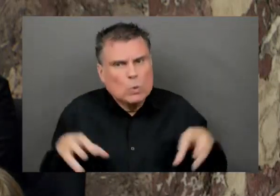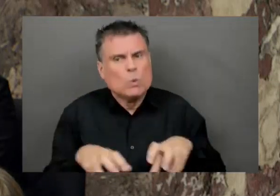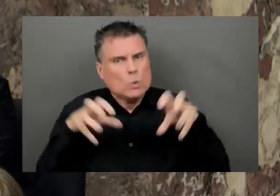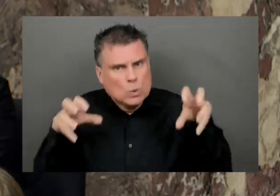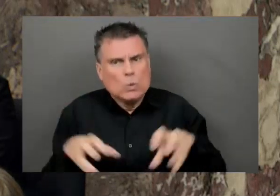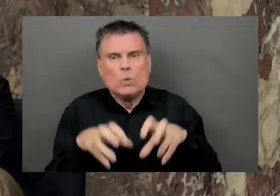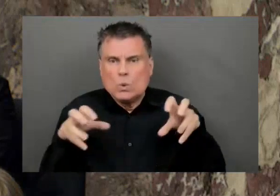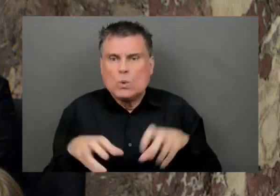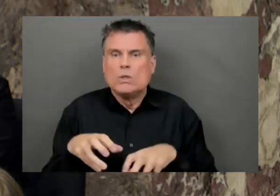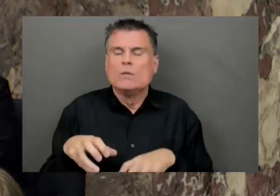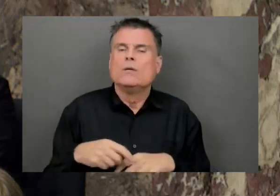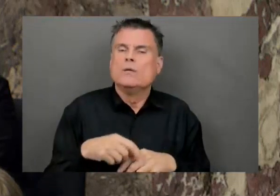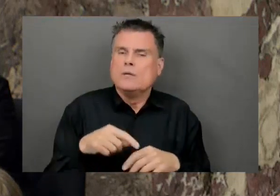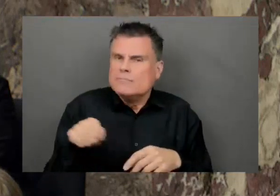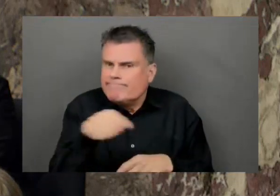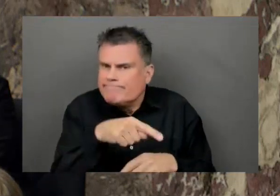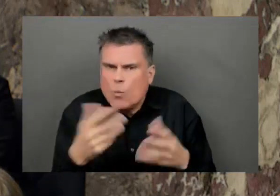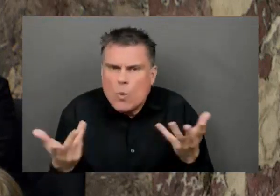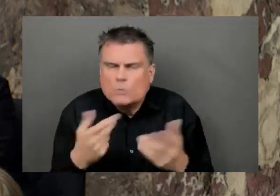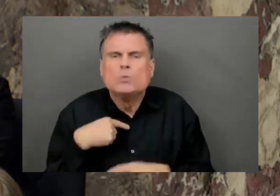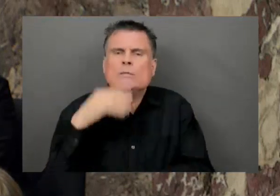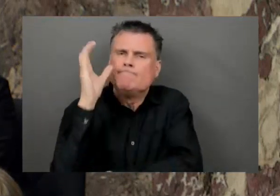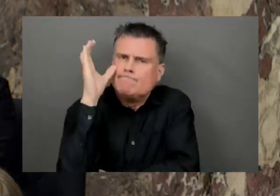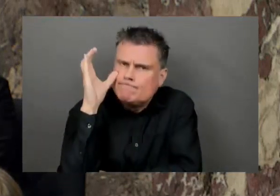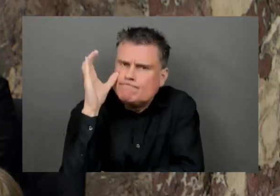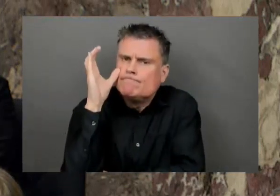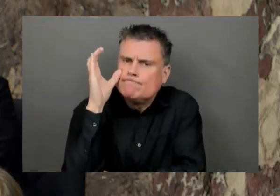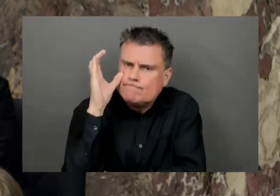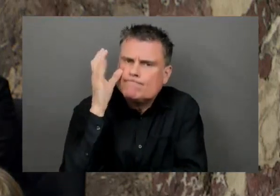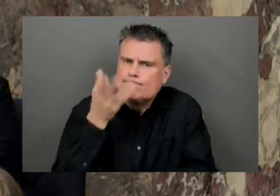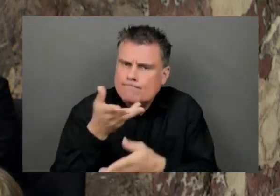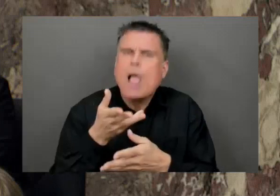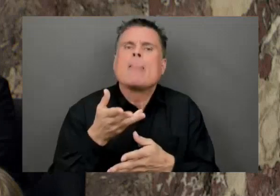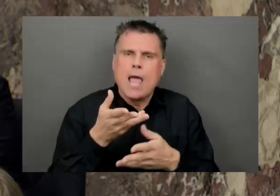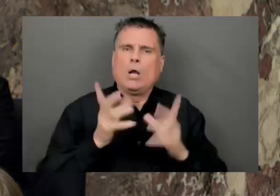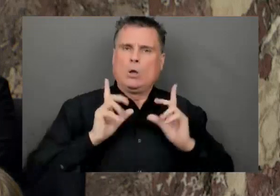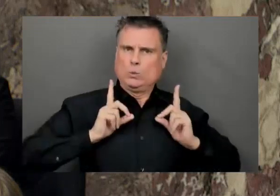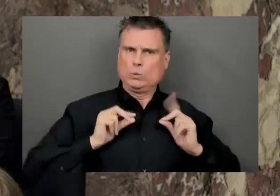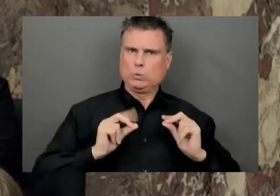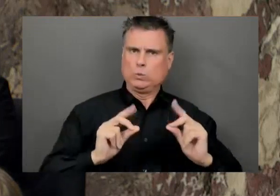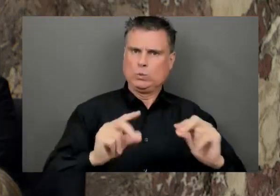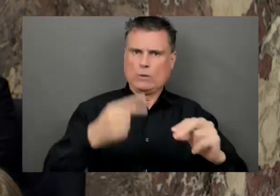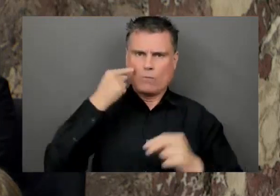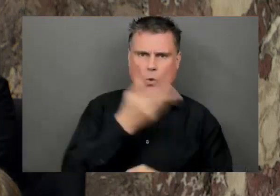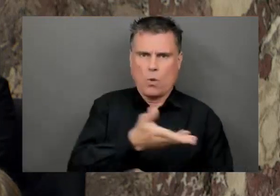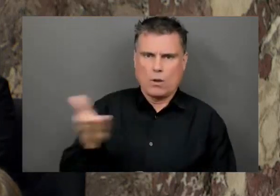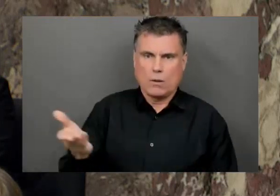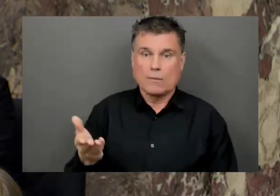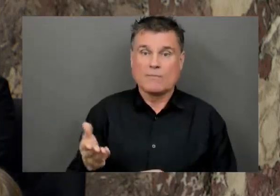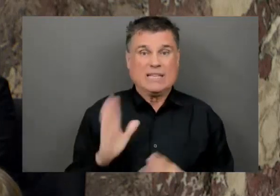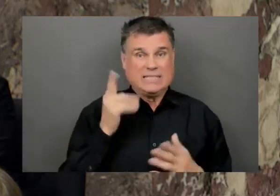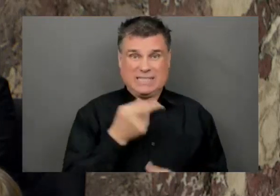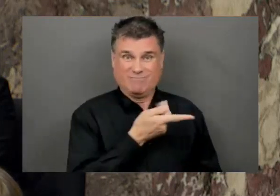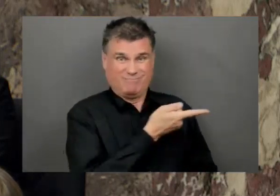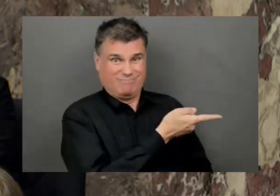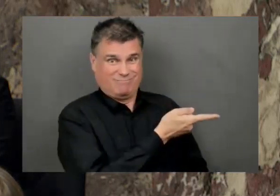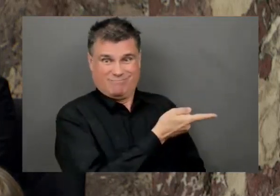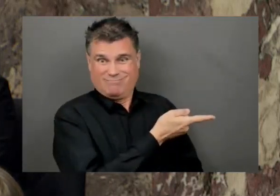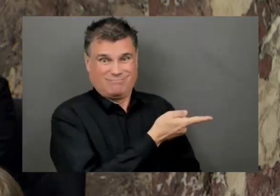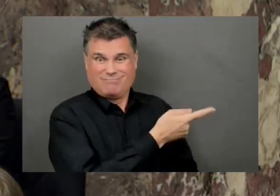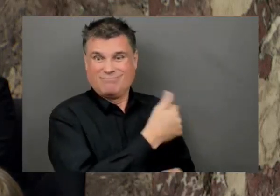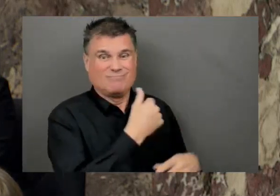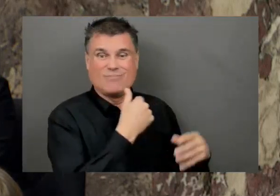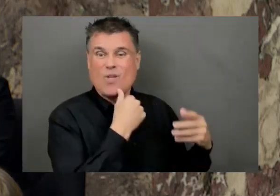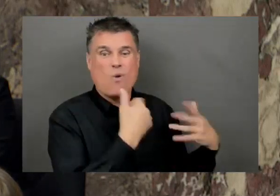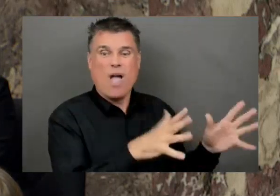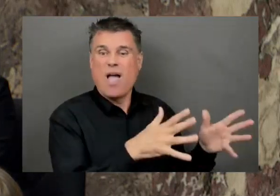requested. Now, the opposition apparently opposes adding security in our healthcare system. They oppose adding smoke detectors